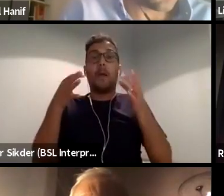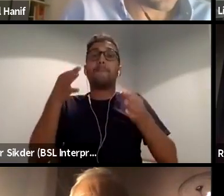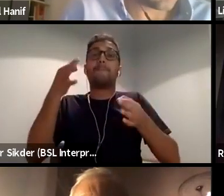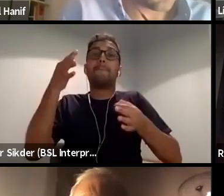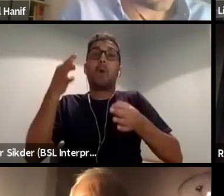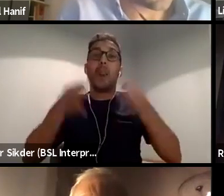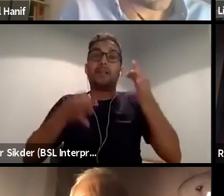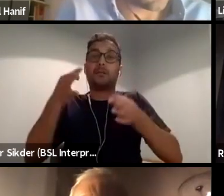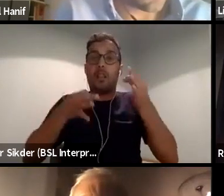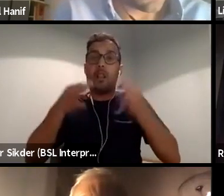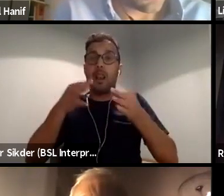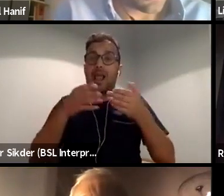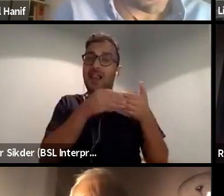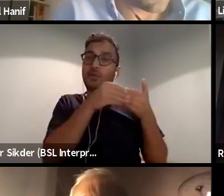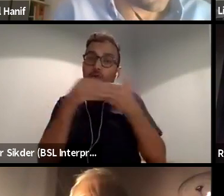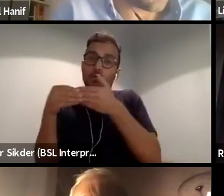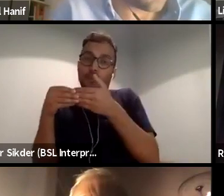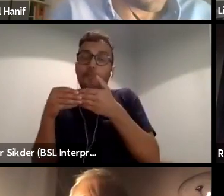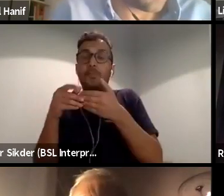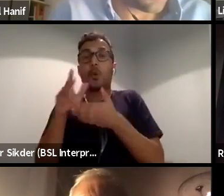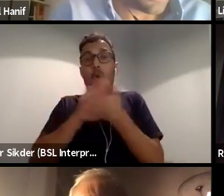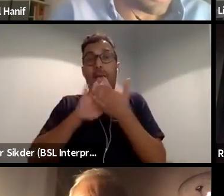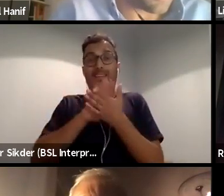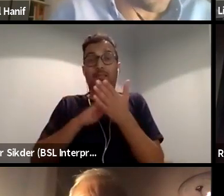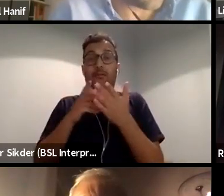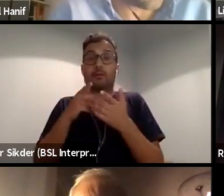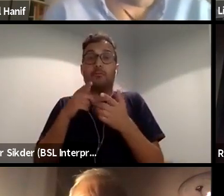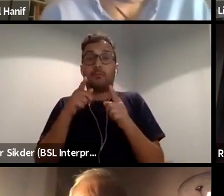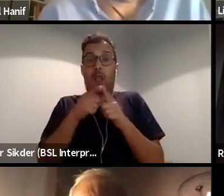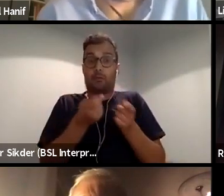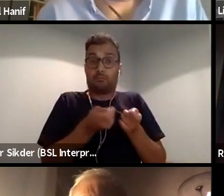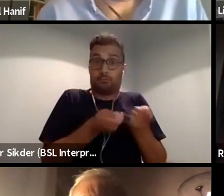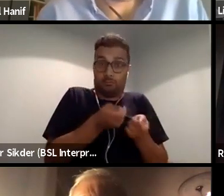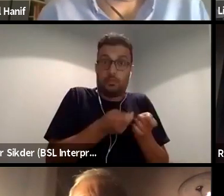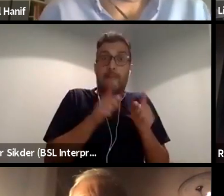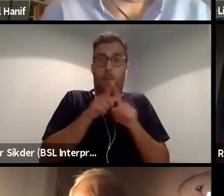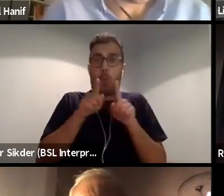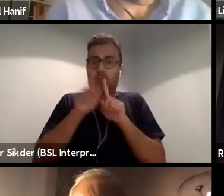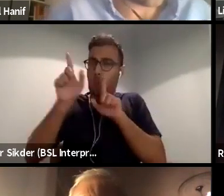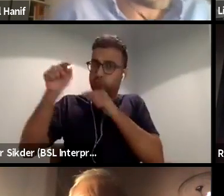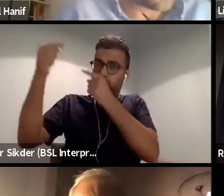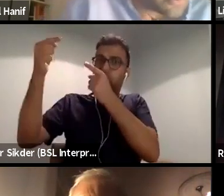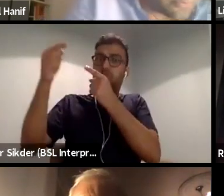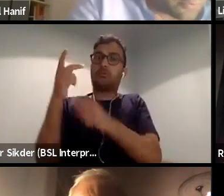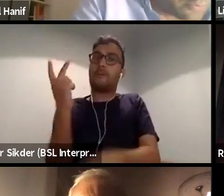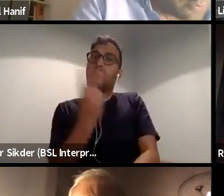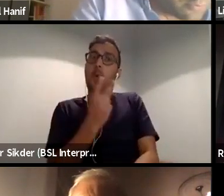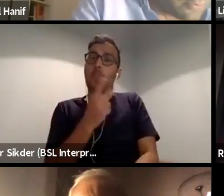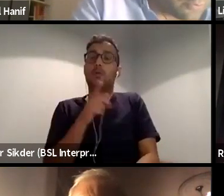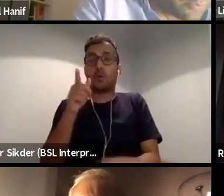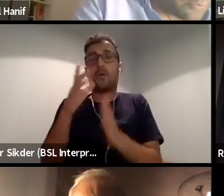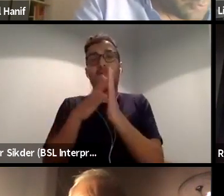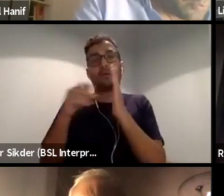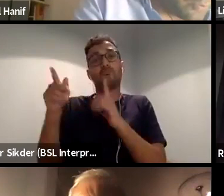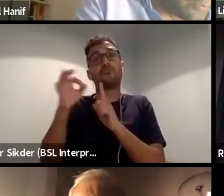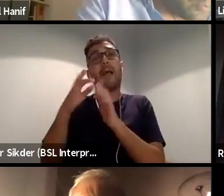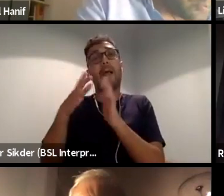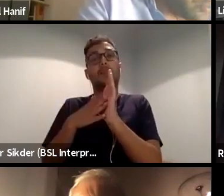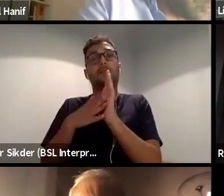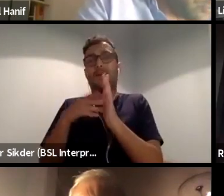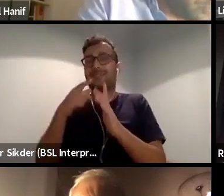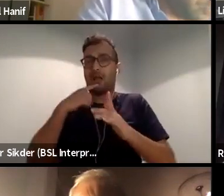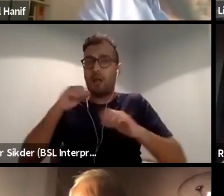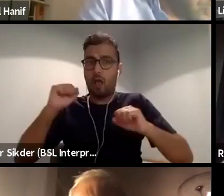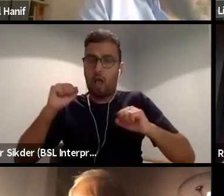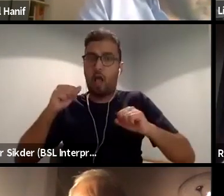as a lowercase p. And so Jacinda Ardern immediately came out with that, you're one of us. Now, we might